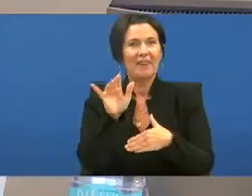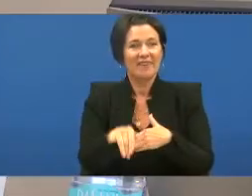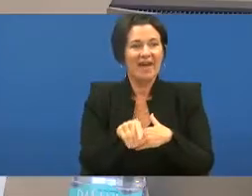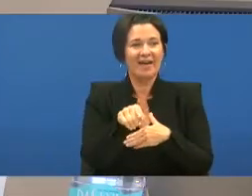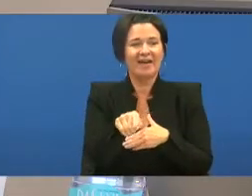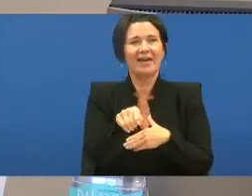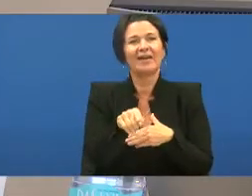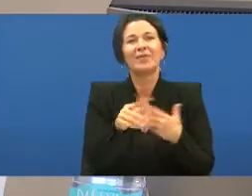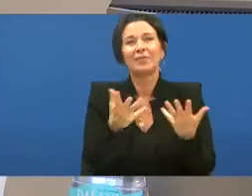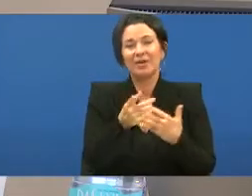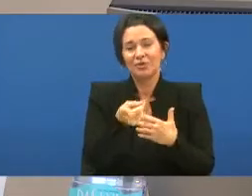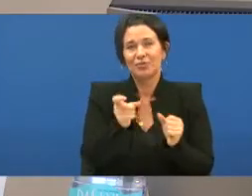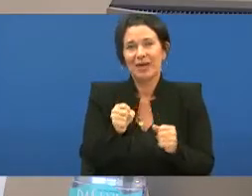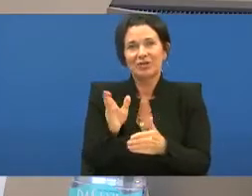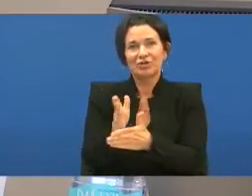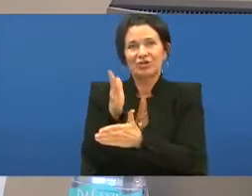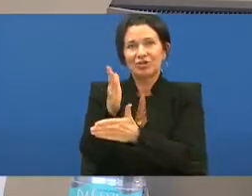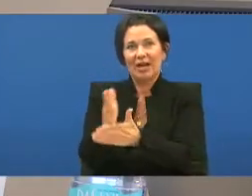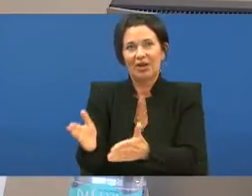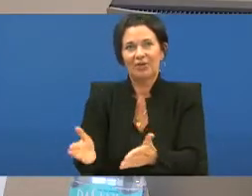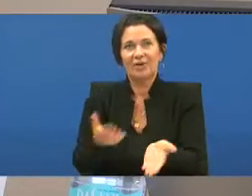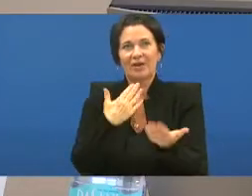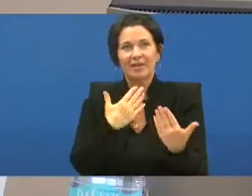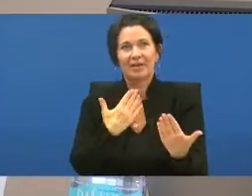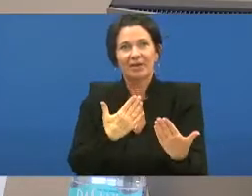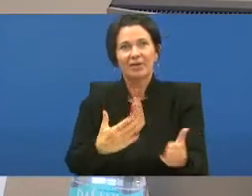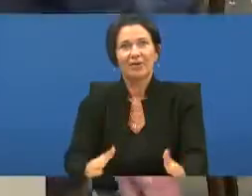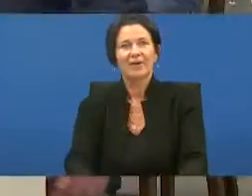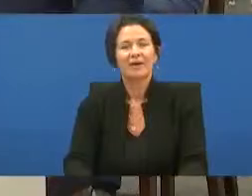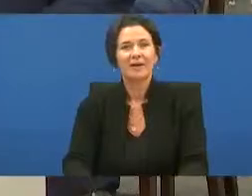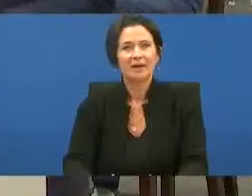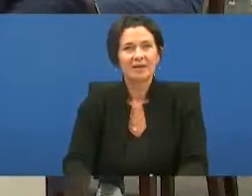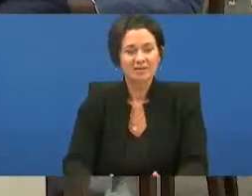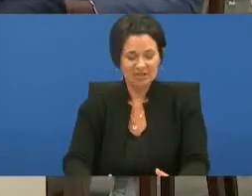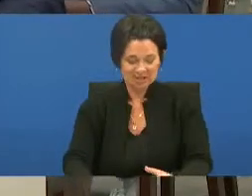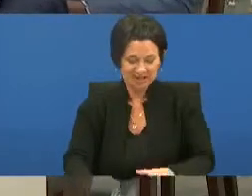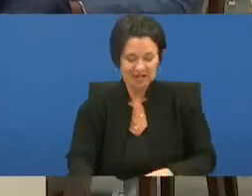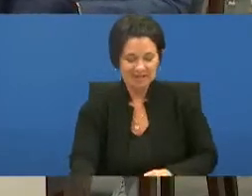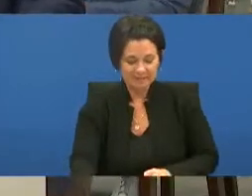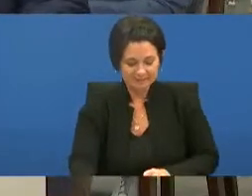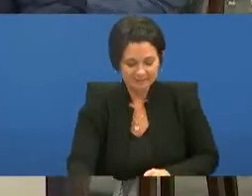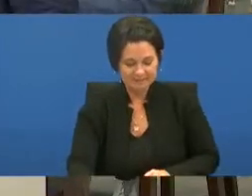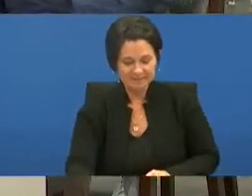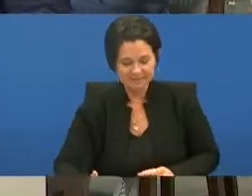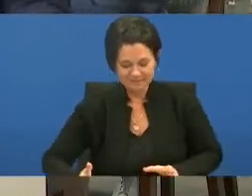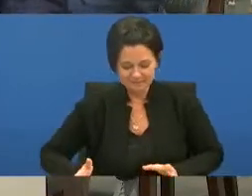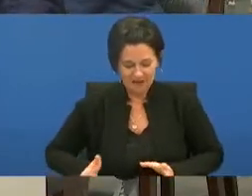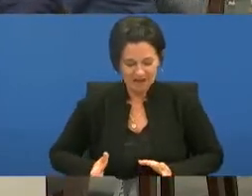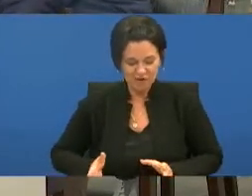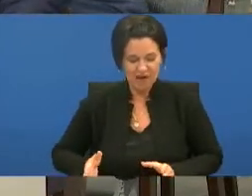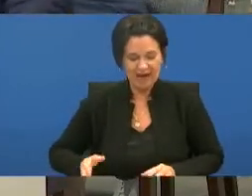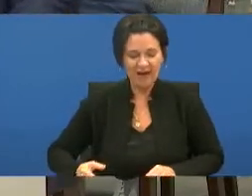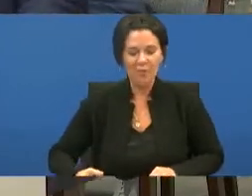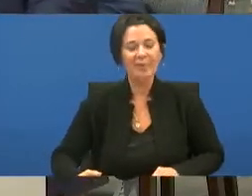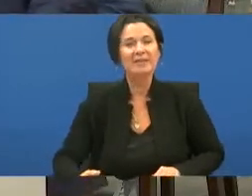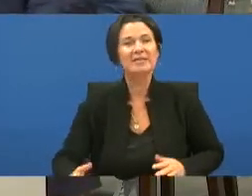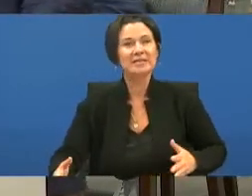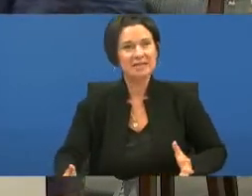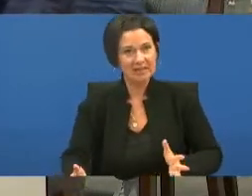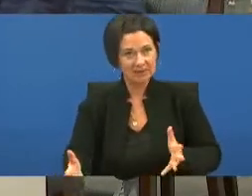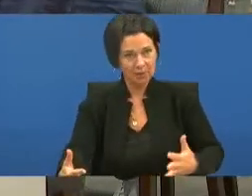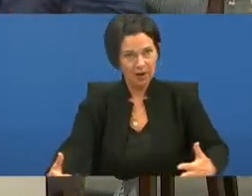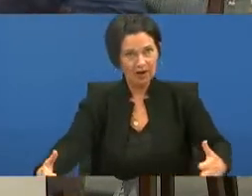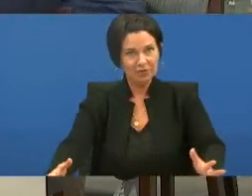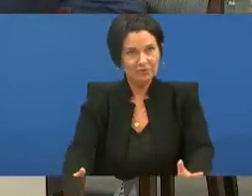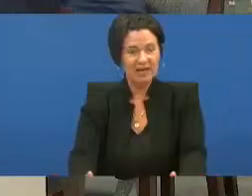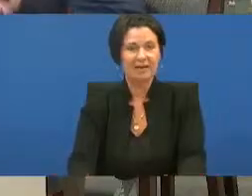with the group. Thank you, sir. All right. Thank you, Councilwoman Coleman. Go District 10. Okay. All right.